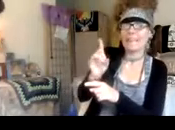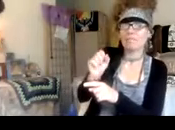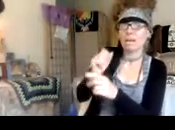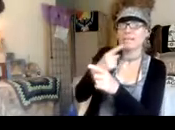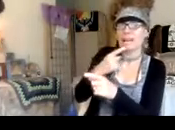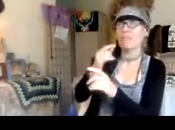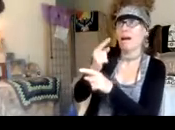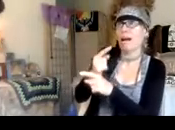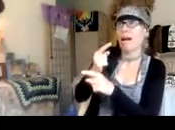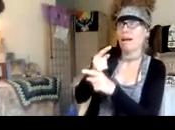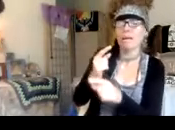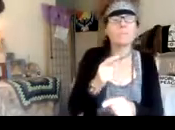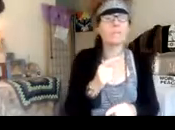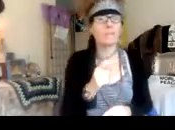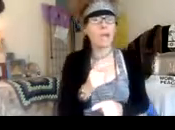discover that